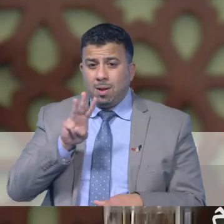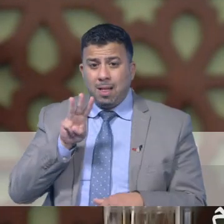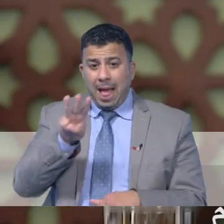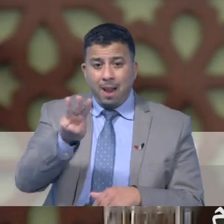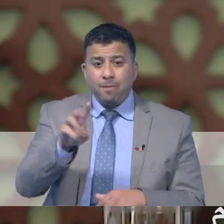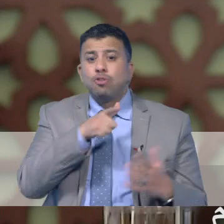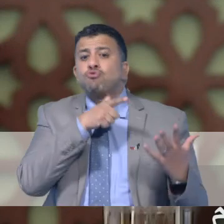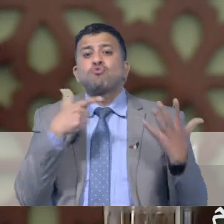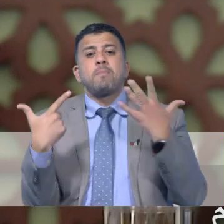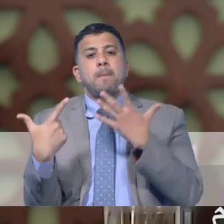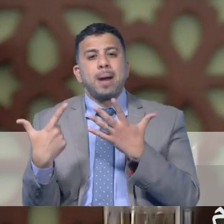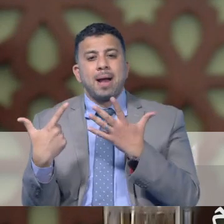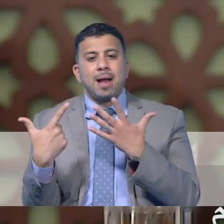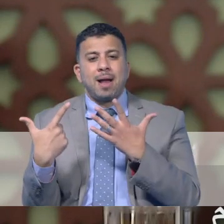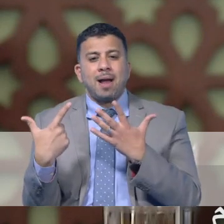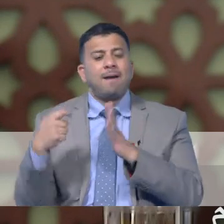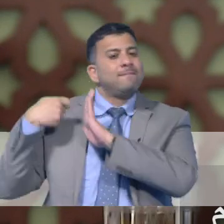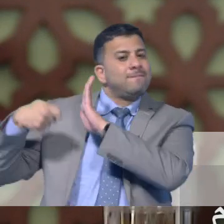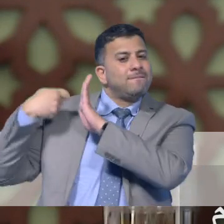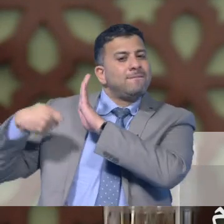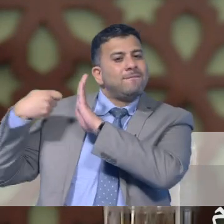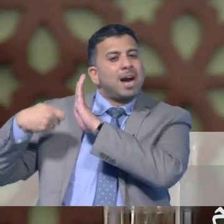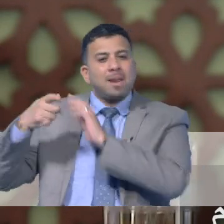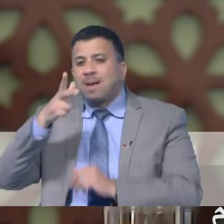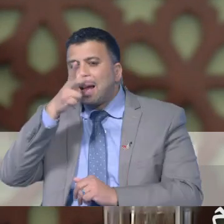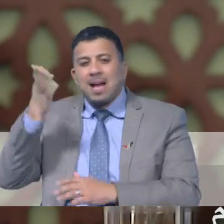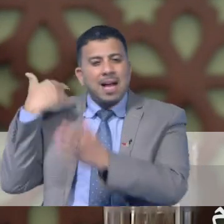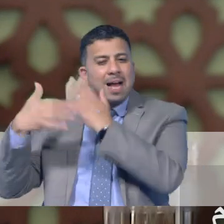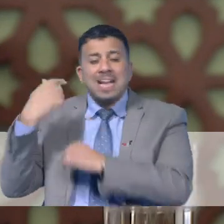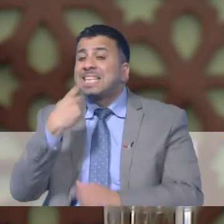1700 old film. It goes to